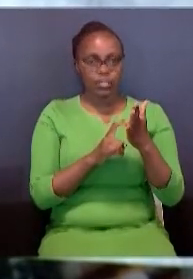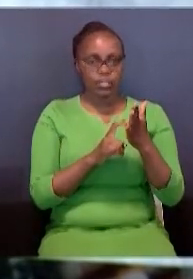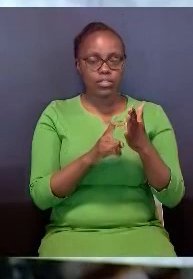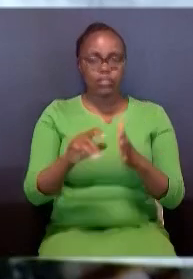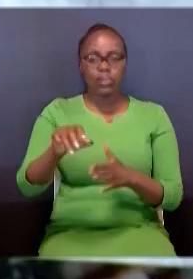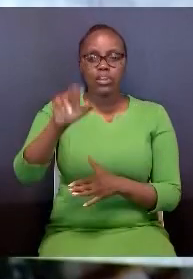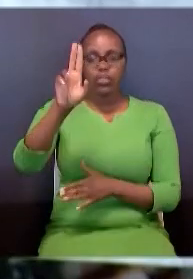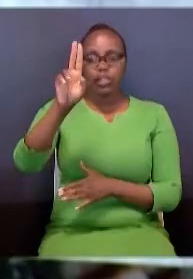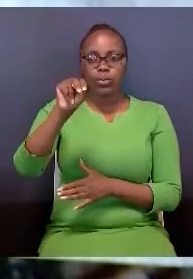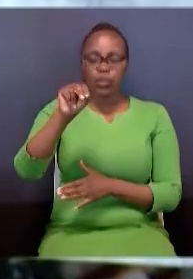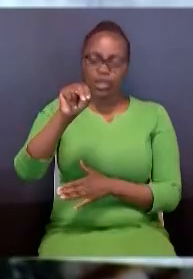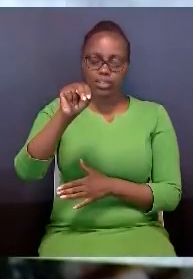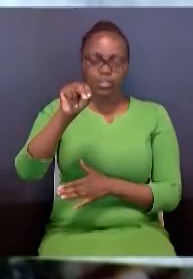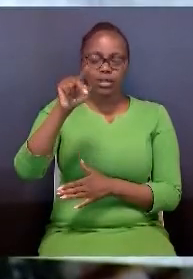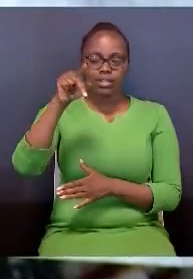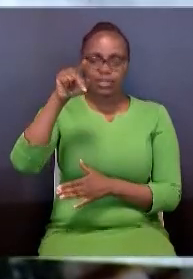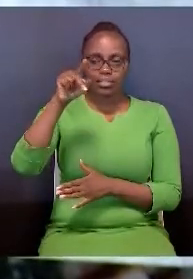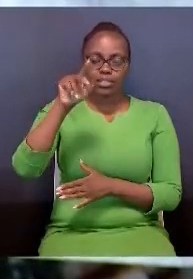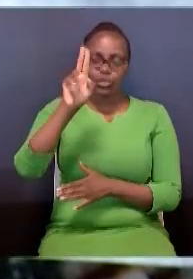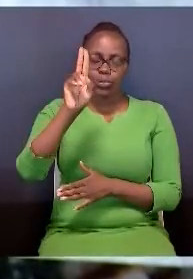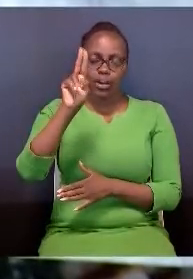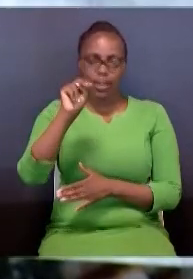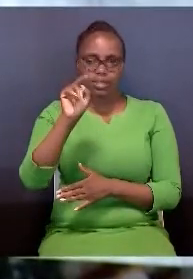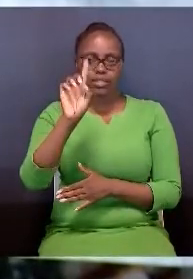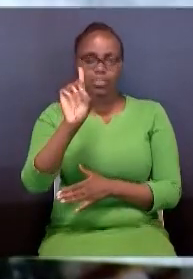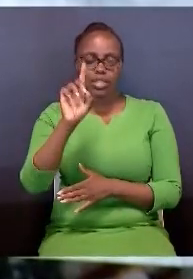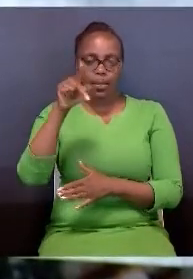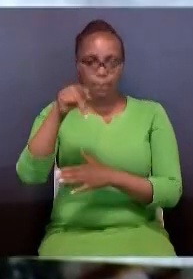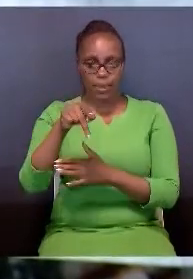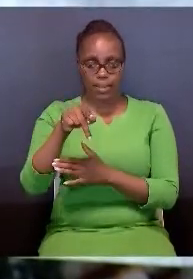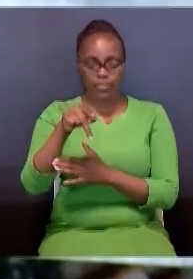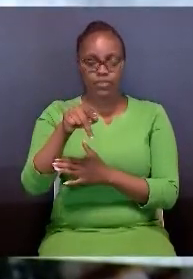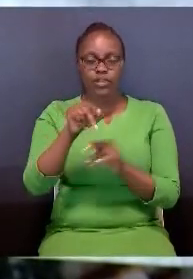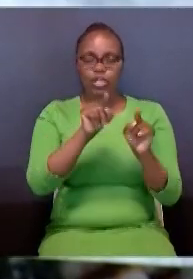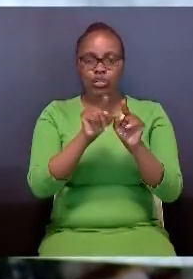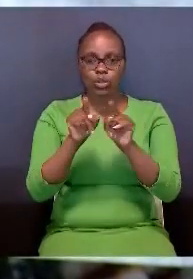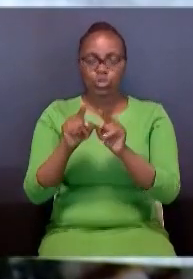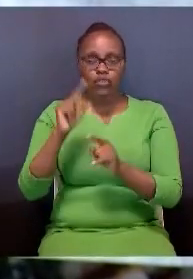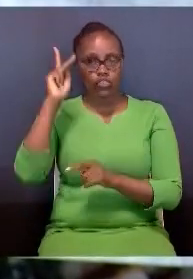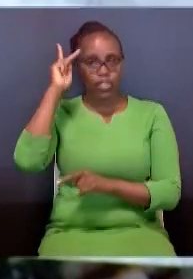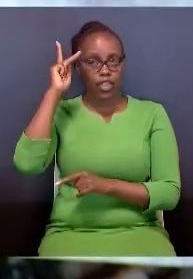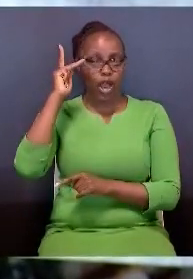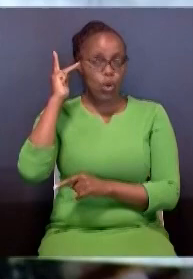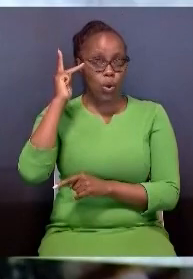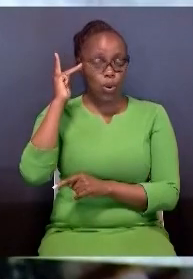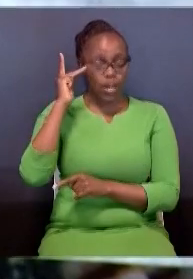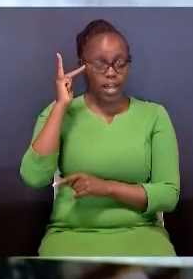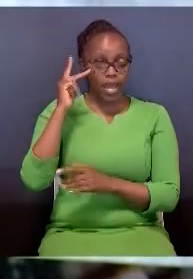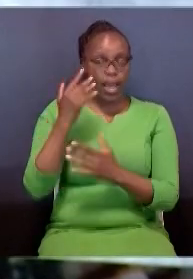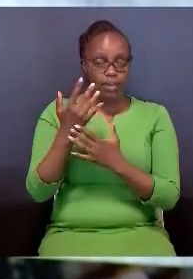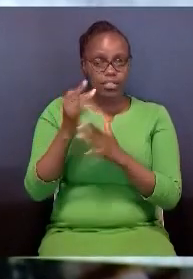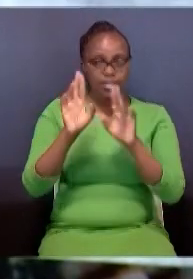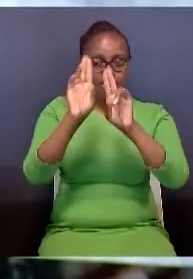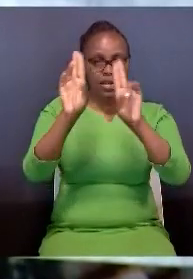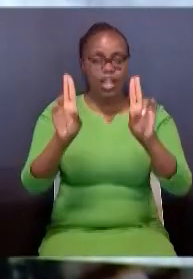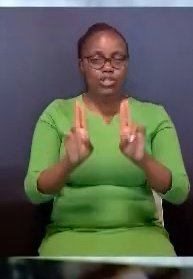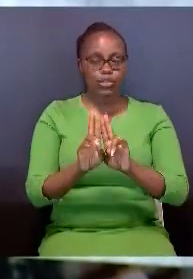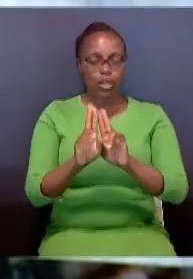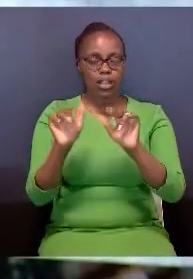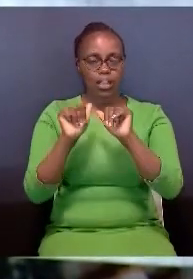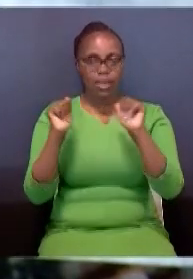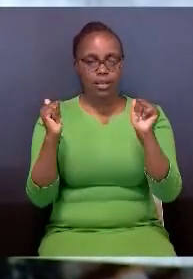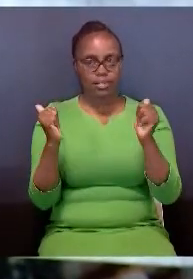Nations Development Programme, UNDP, and the Korea International Cooperation Agency, COICA.